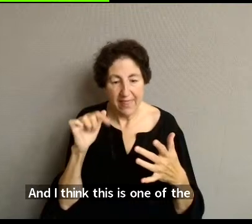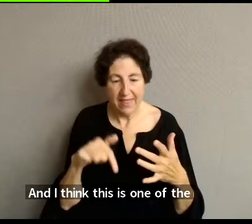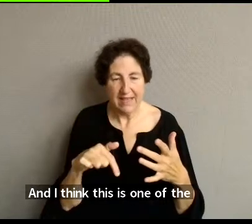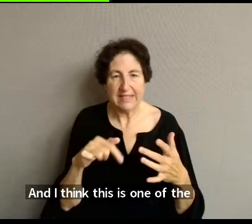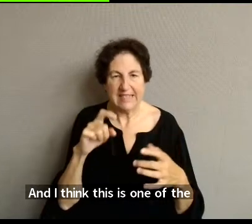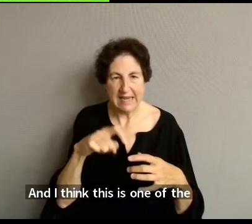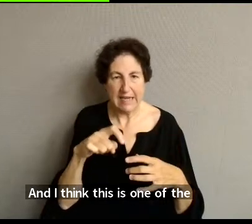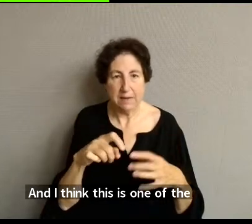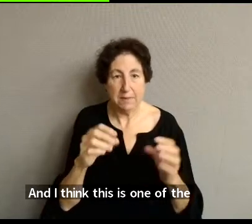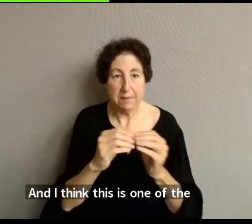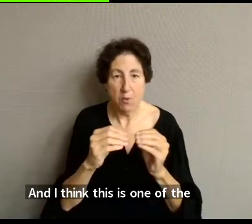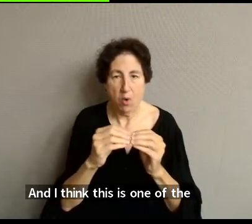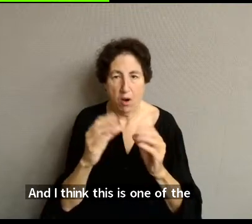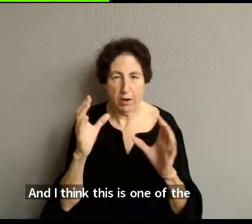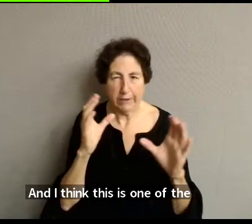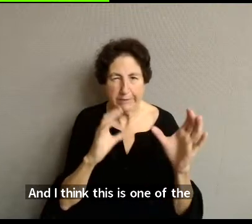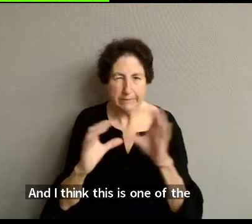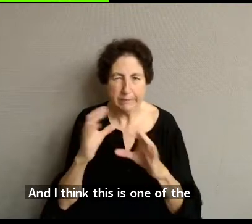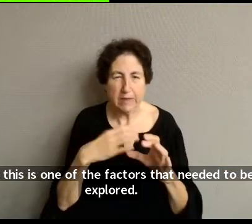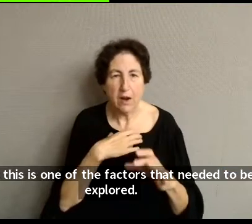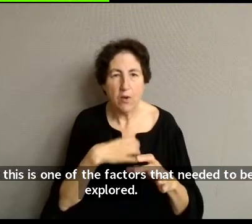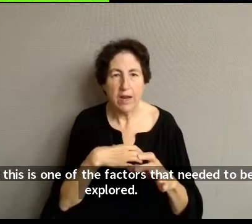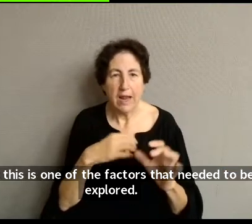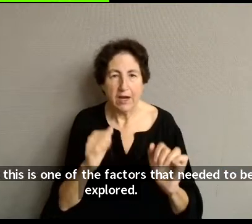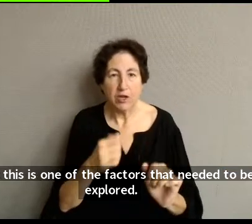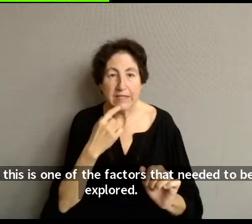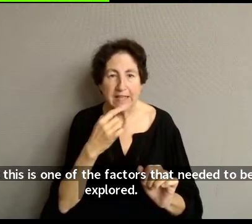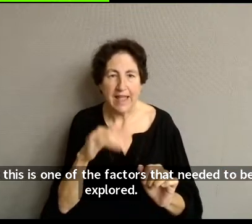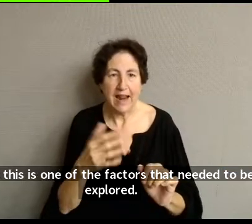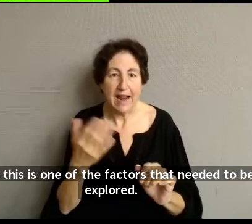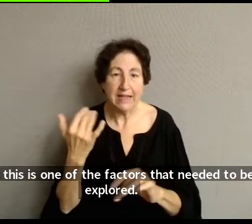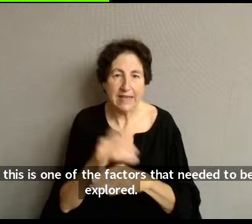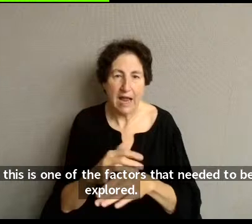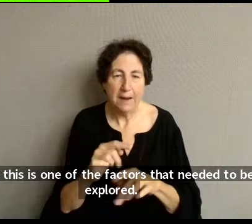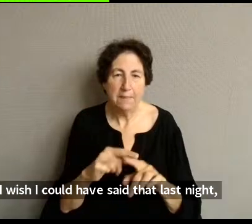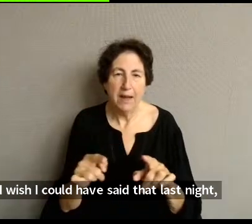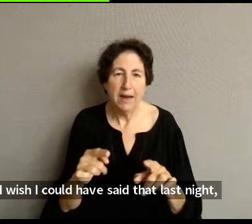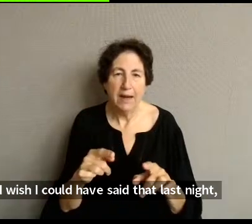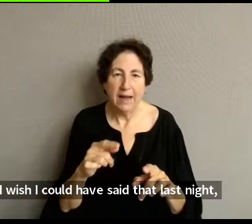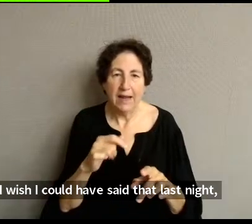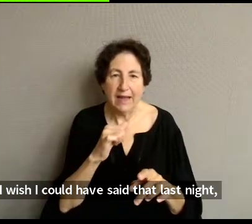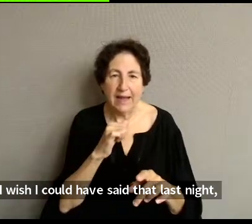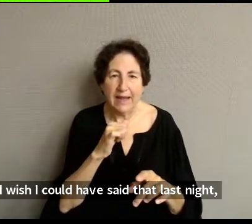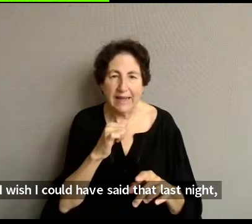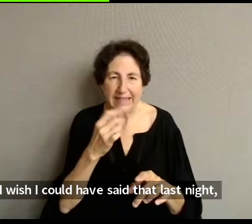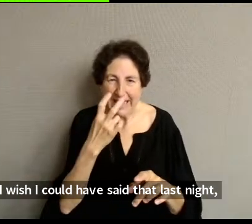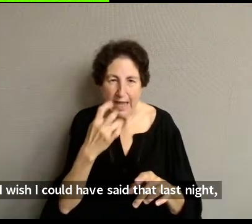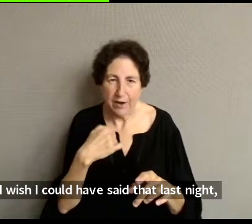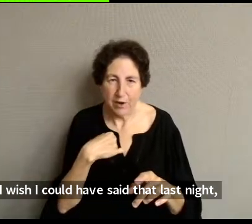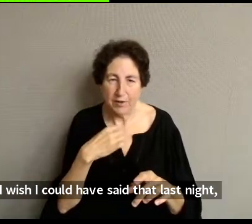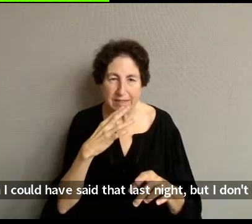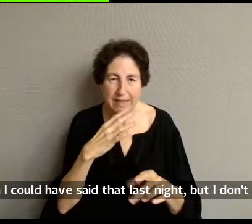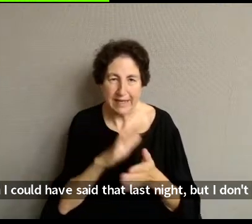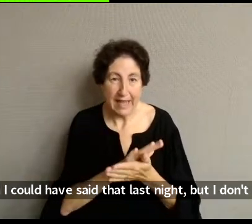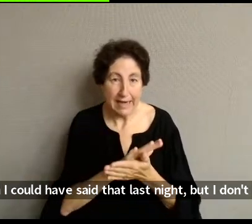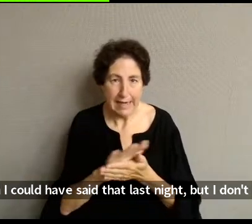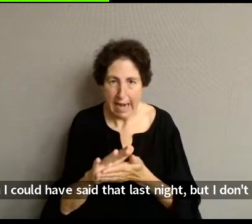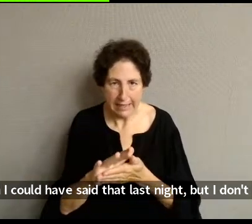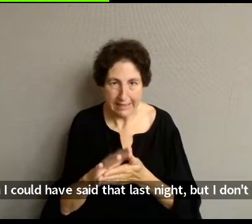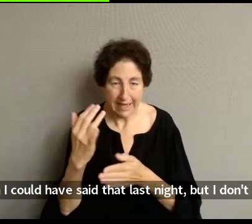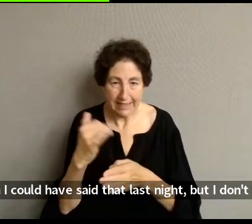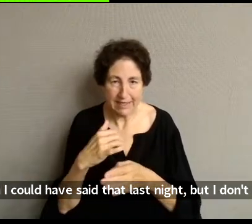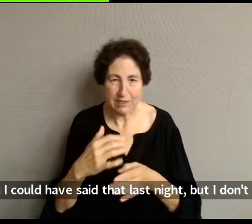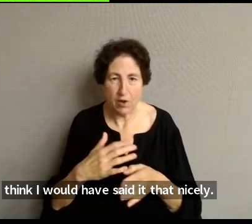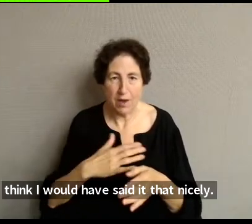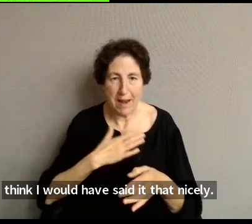explored. I wish I could have said that last night, but I don't think I would have said it that nicely. So I'm glad